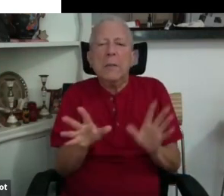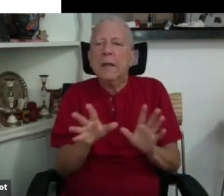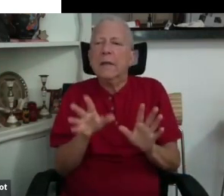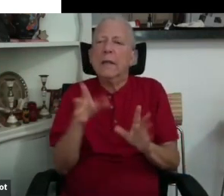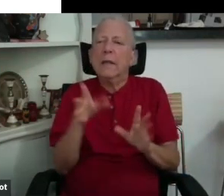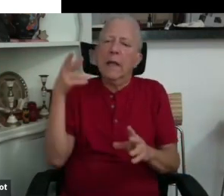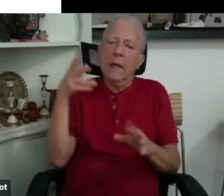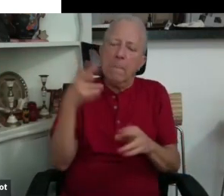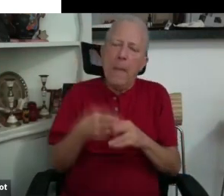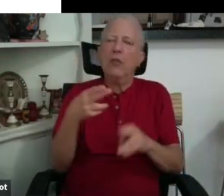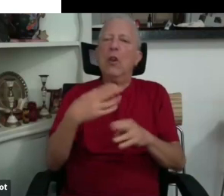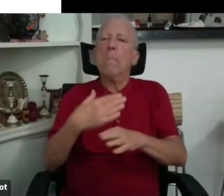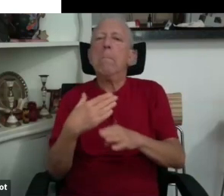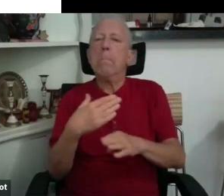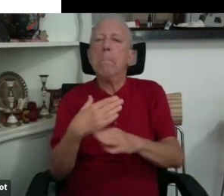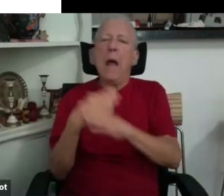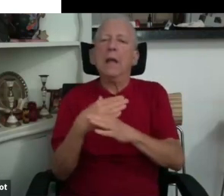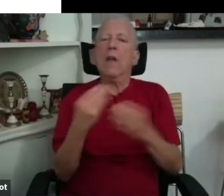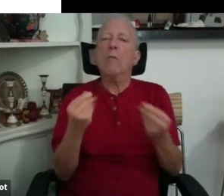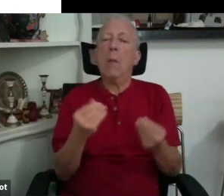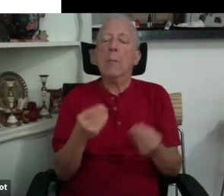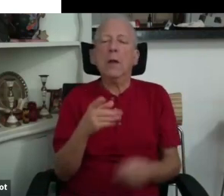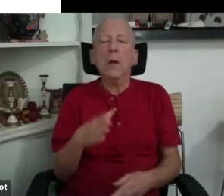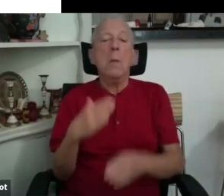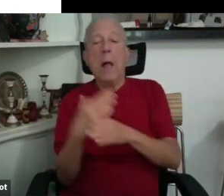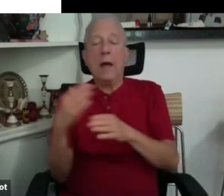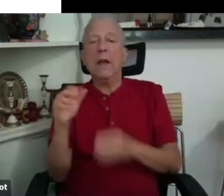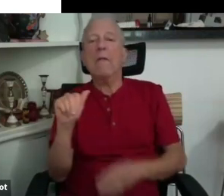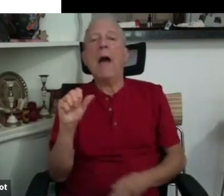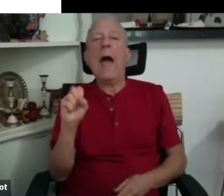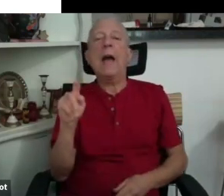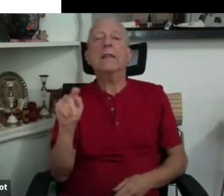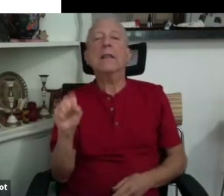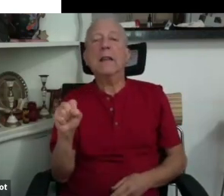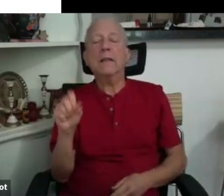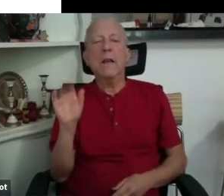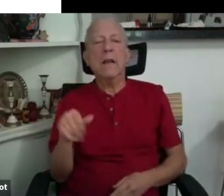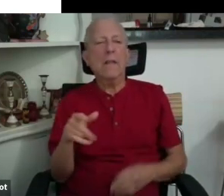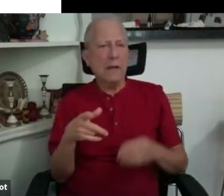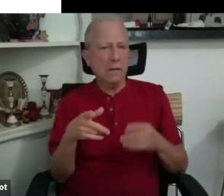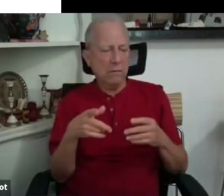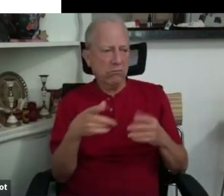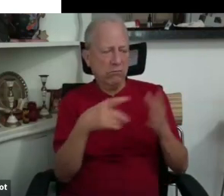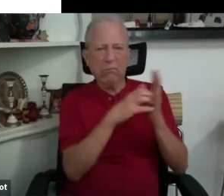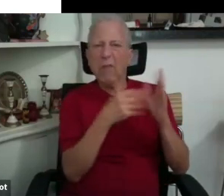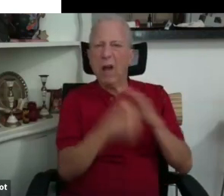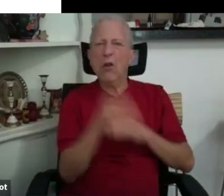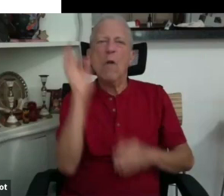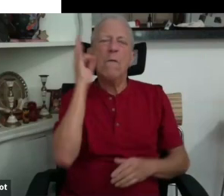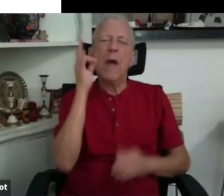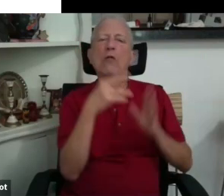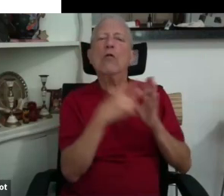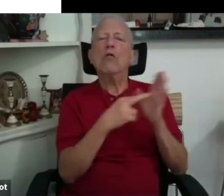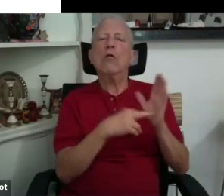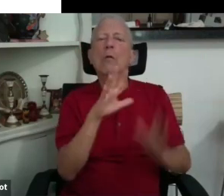property. The blocking of assets is implemented through Federal Regs 594,